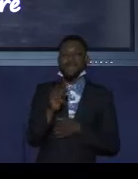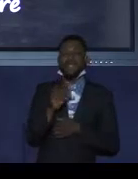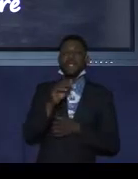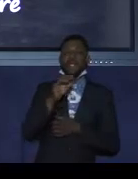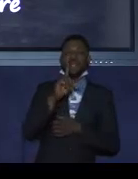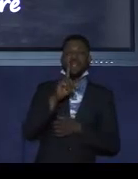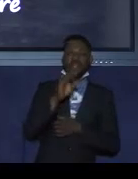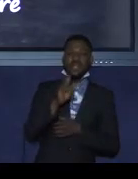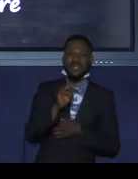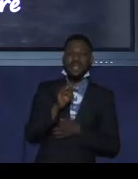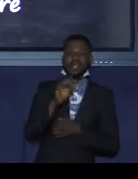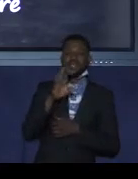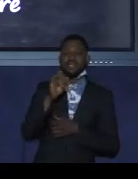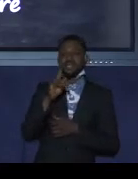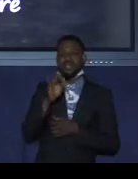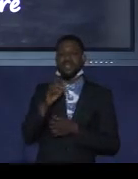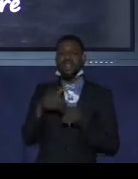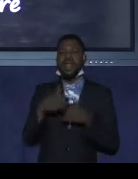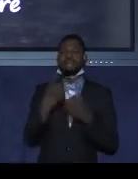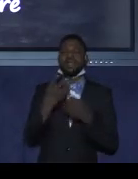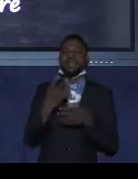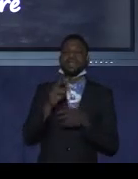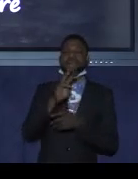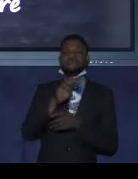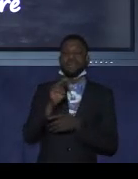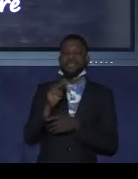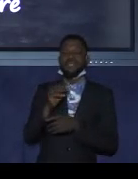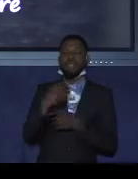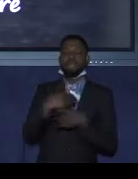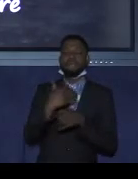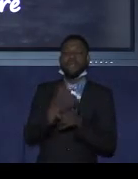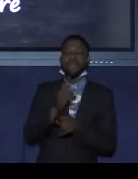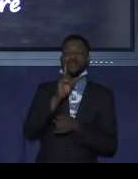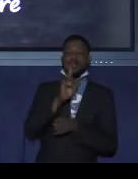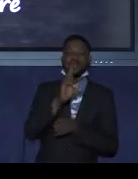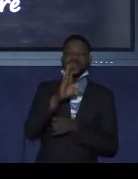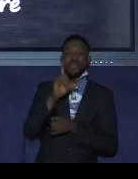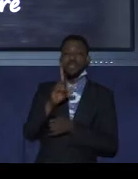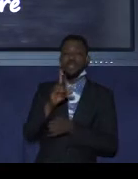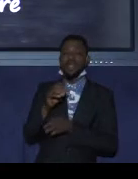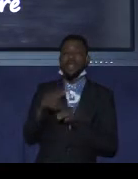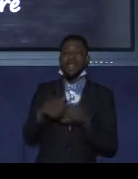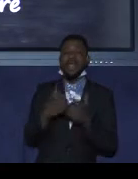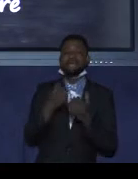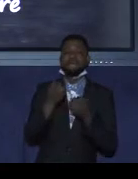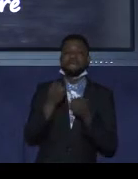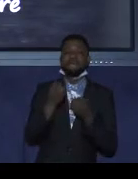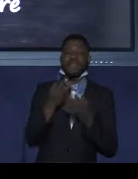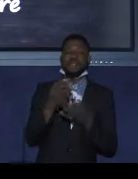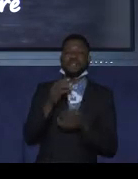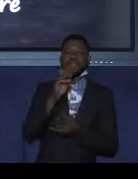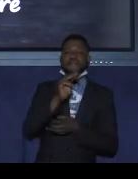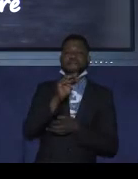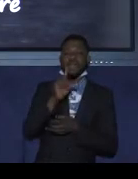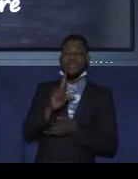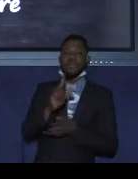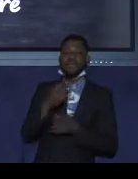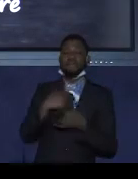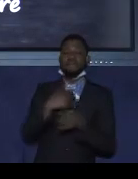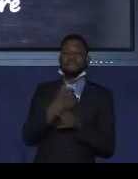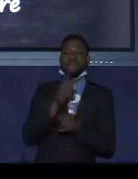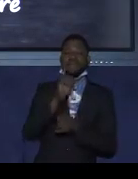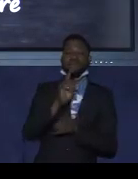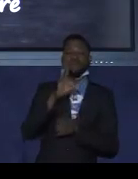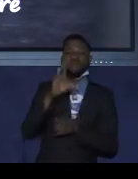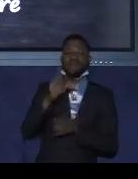we have centiliters. How many millimeters make 1 centimeter? How many centiliters, or rather, how many milliliters make 1 centiliter?